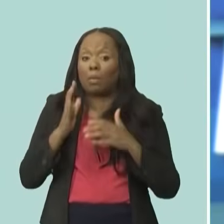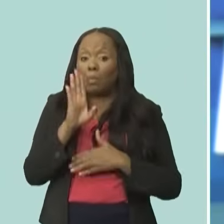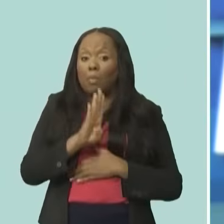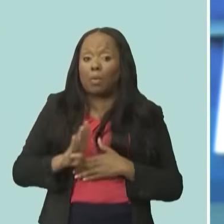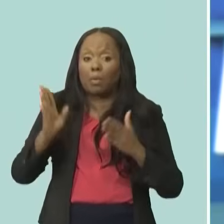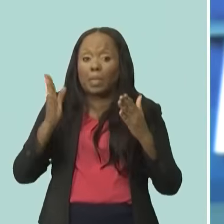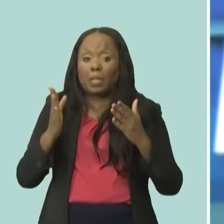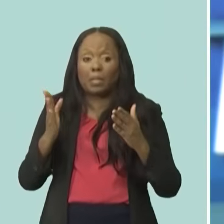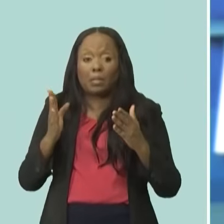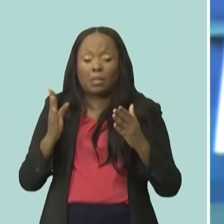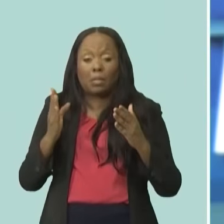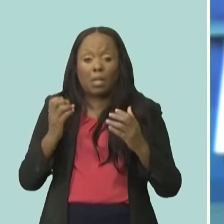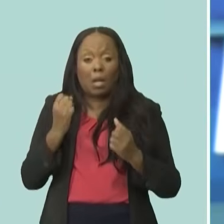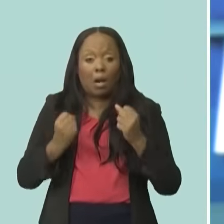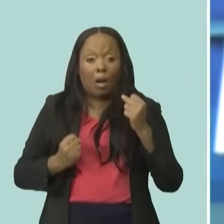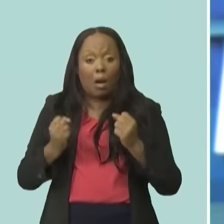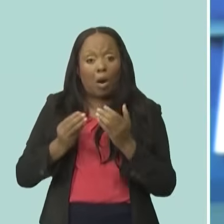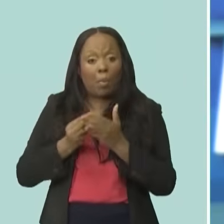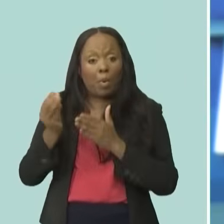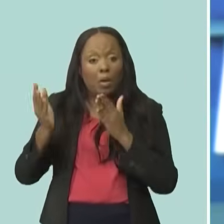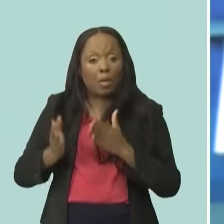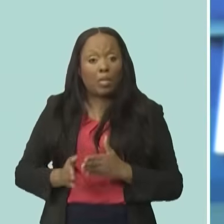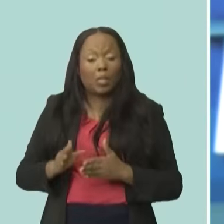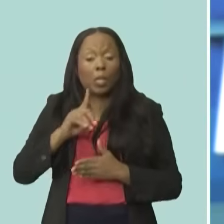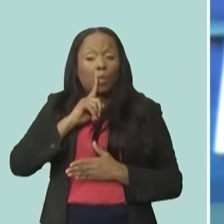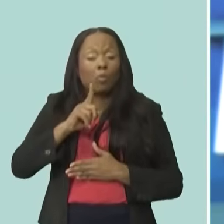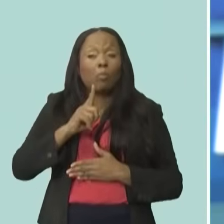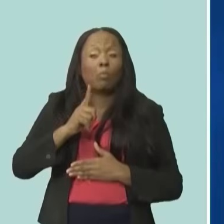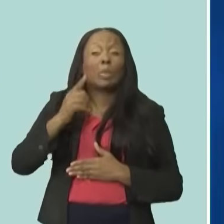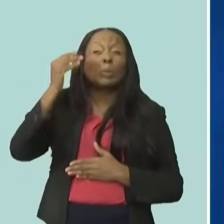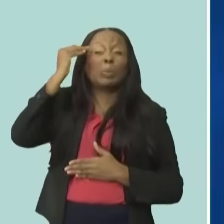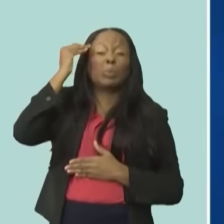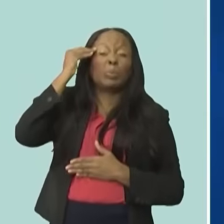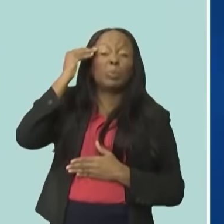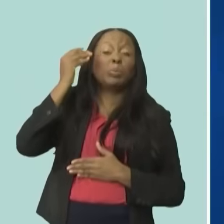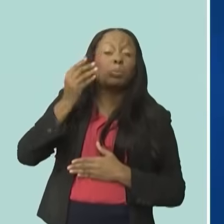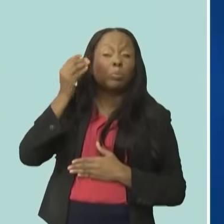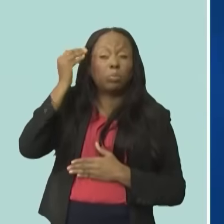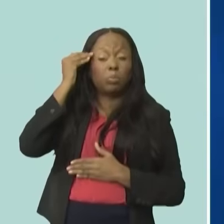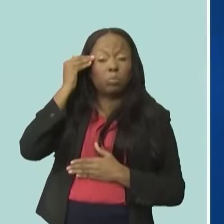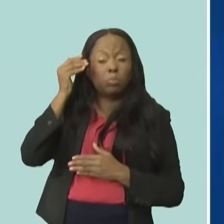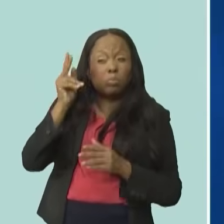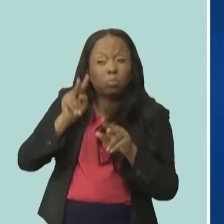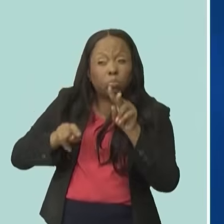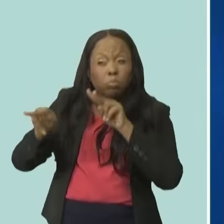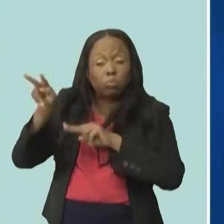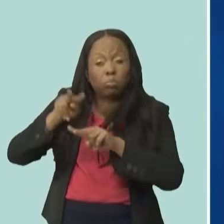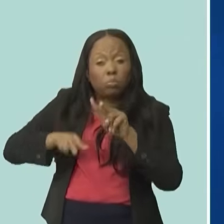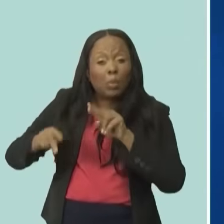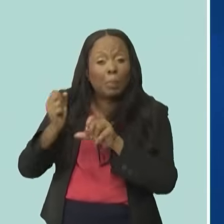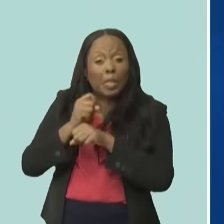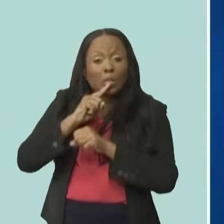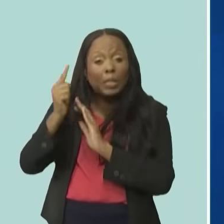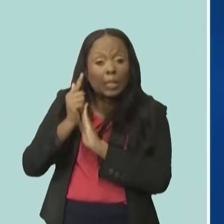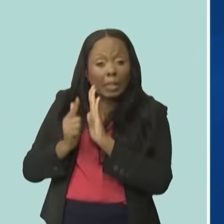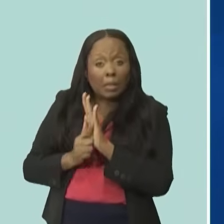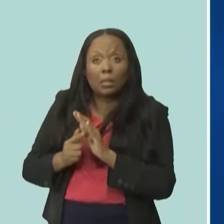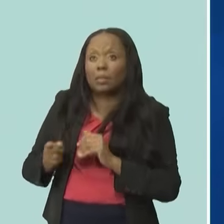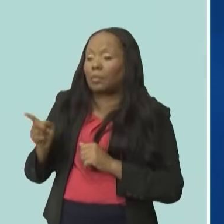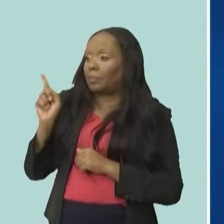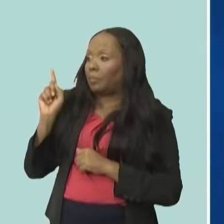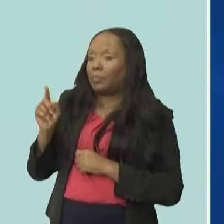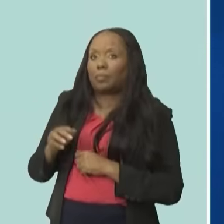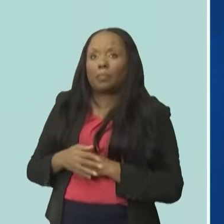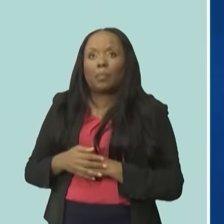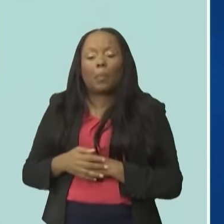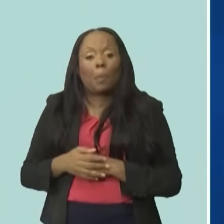due diligence when purchasing used vehicles. To avoid any negative fallout of you having a